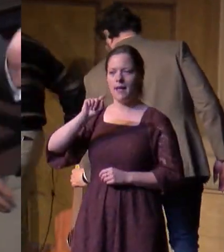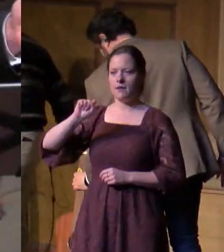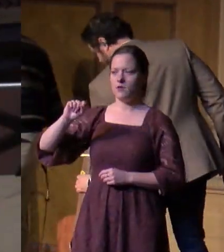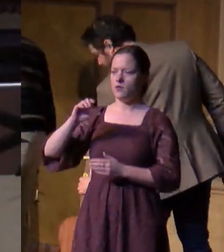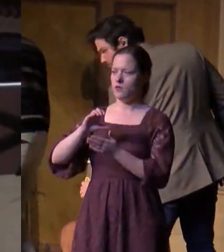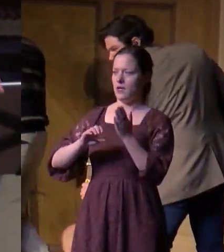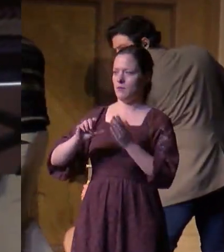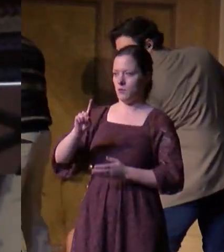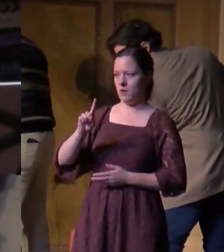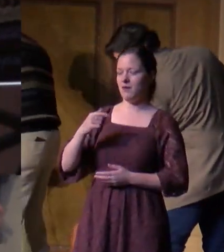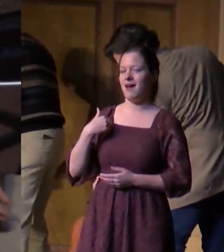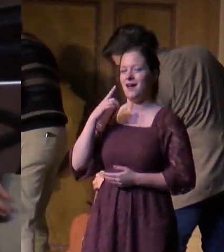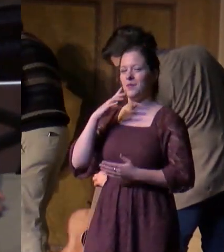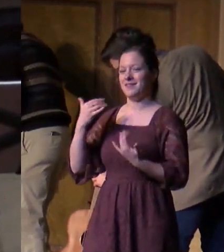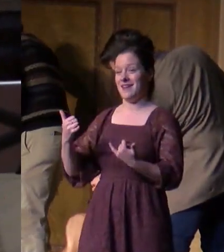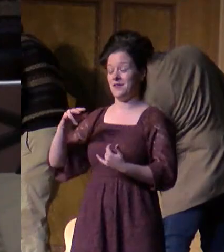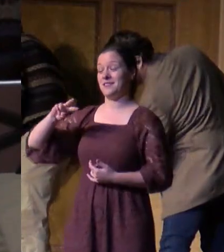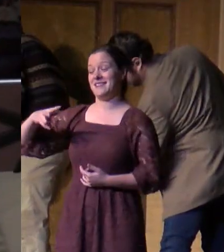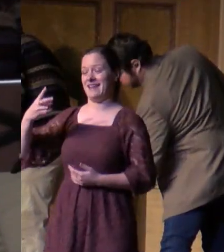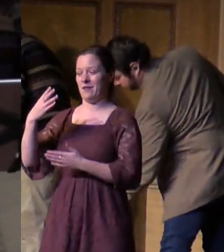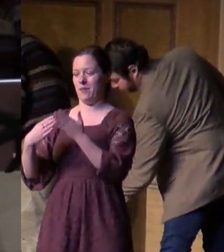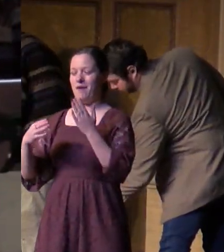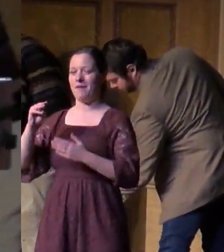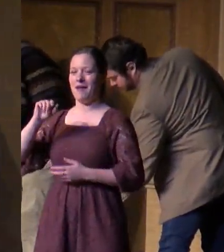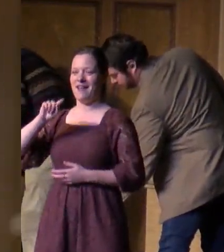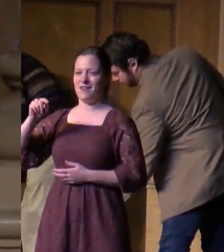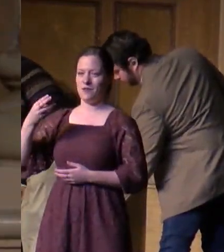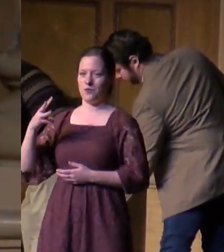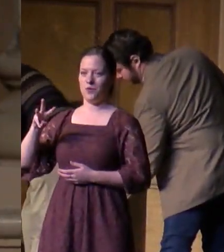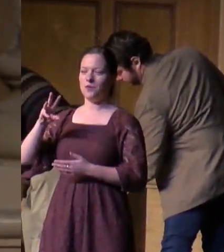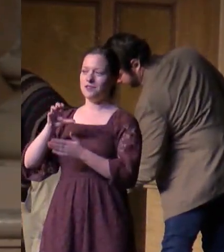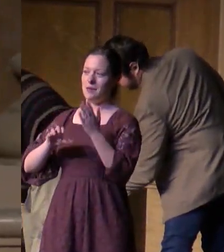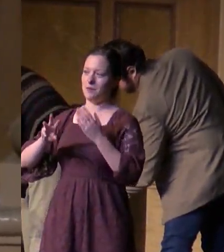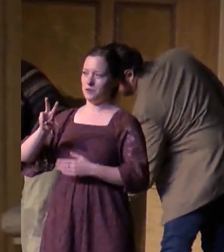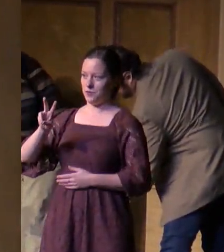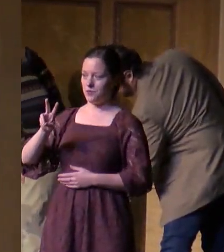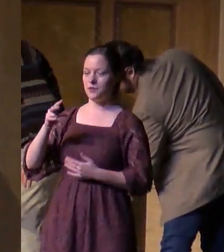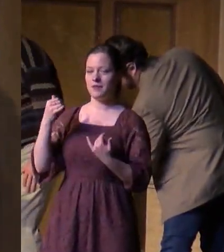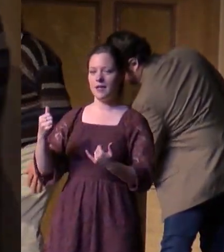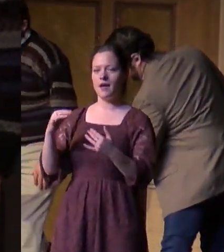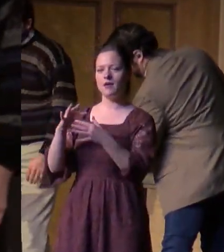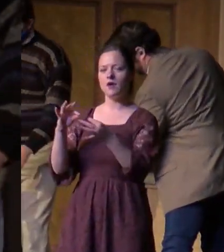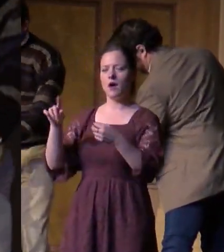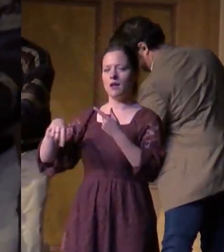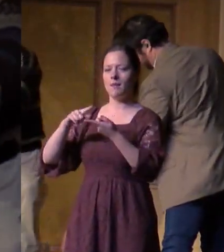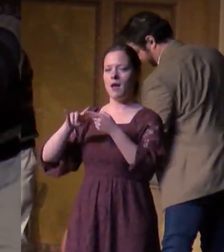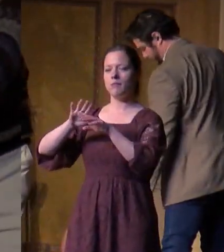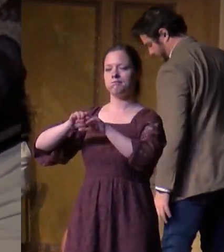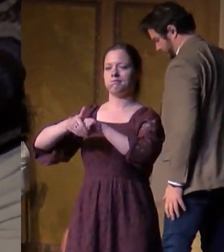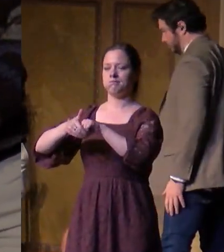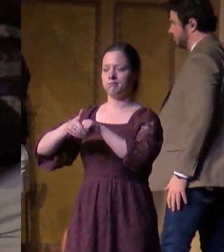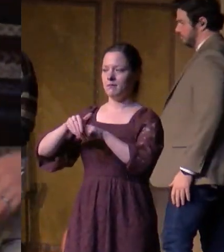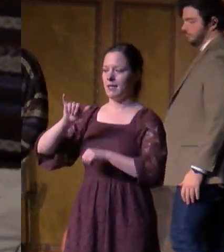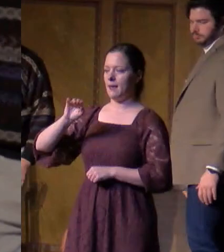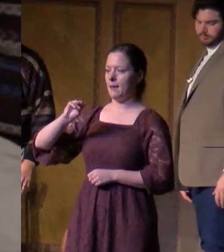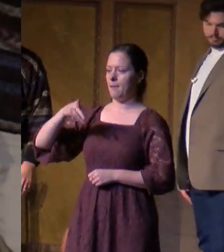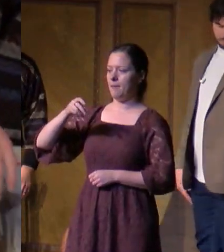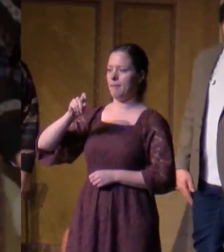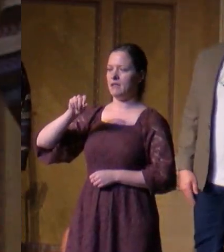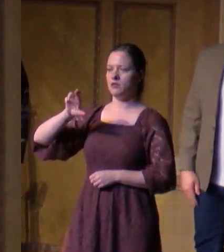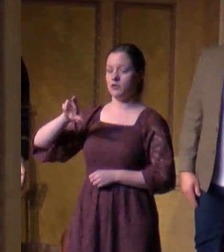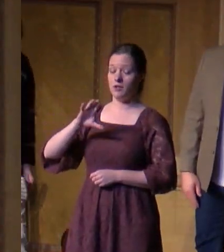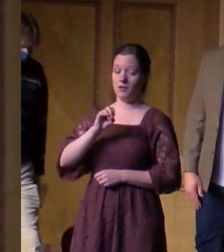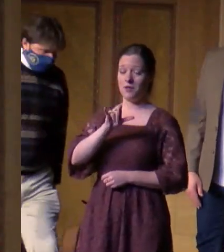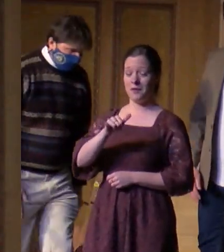of Christ. And then I'm going to tell the second part in Matthew chapter 2, where it's the story of the imposter. So he had the bright narrative